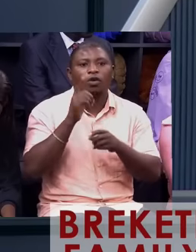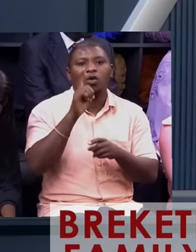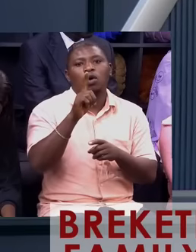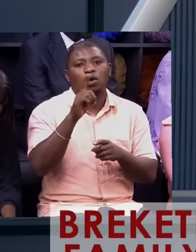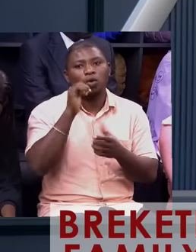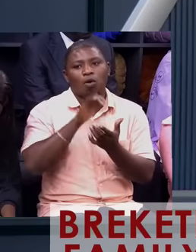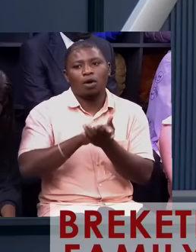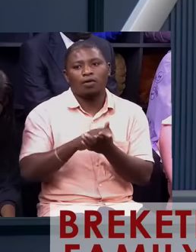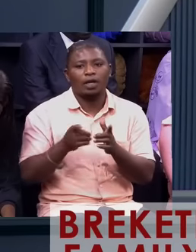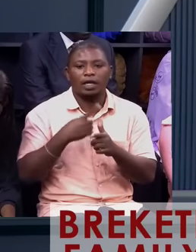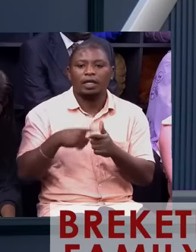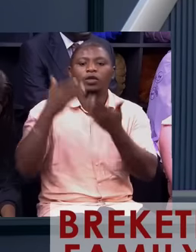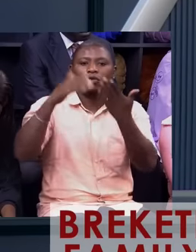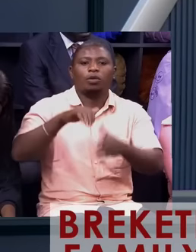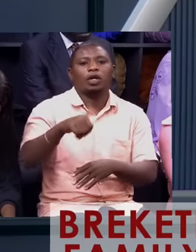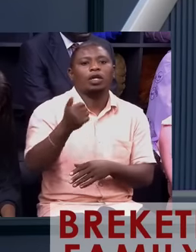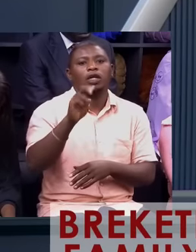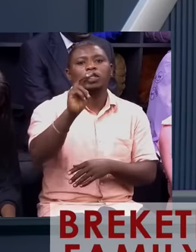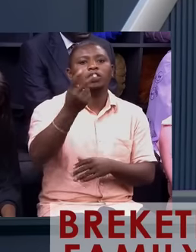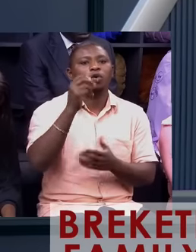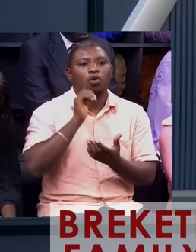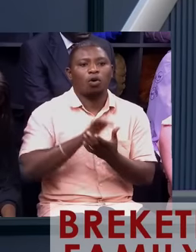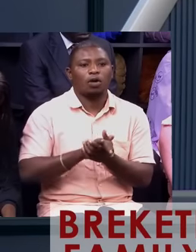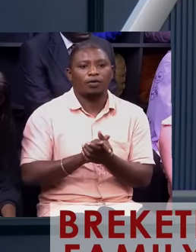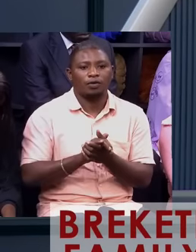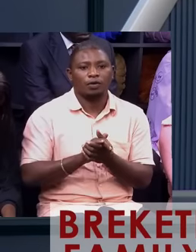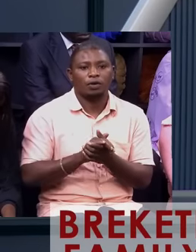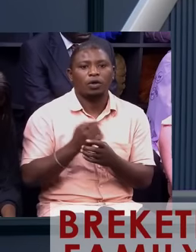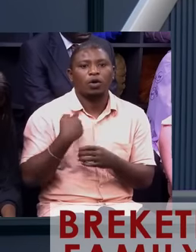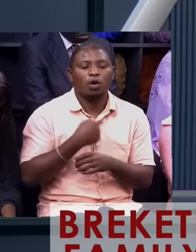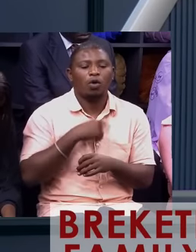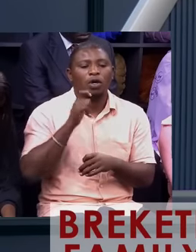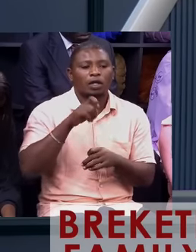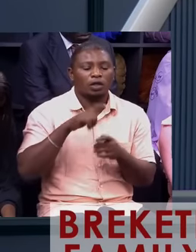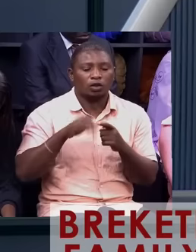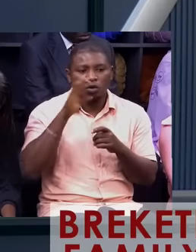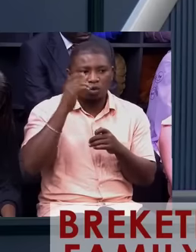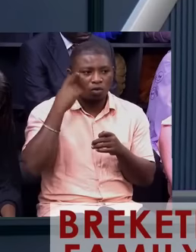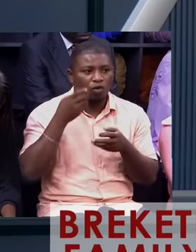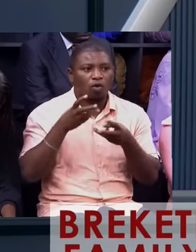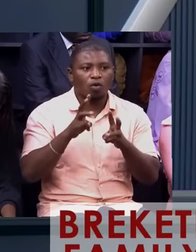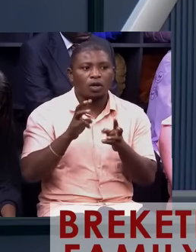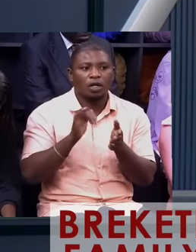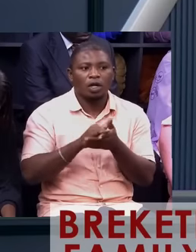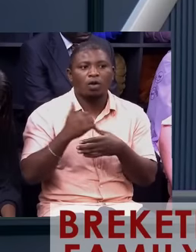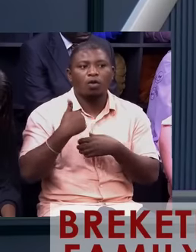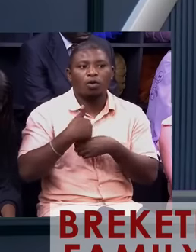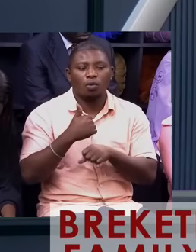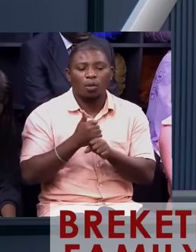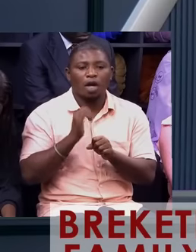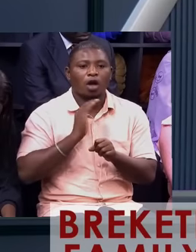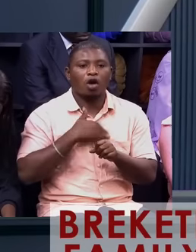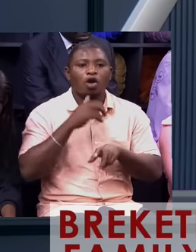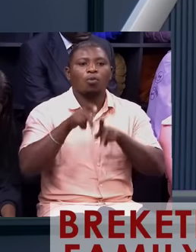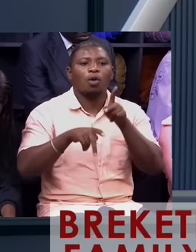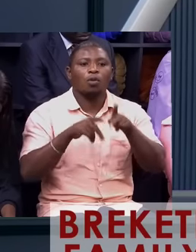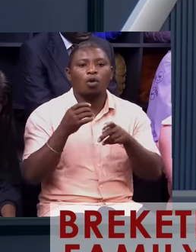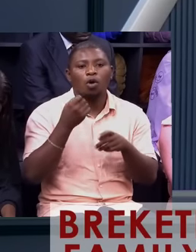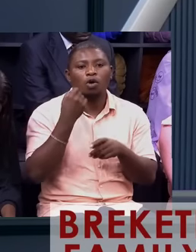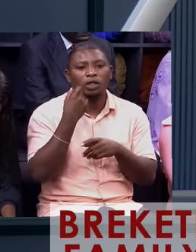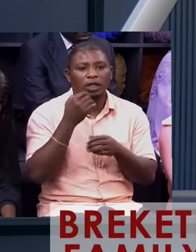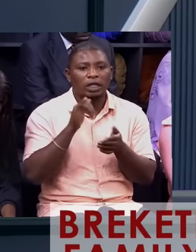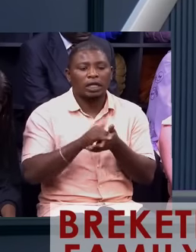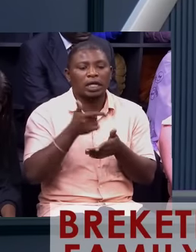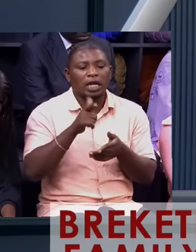another one so we need to look for a way take make our people understand say we put more